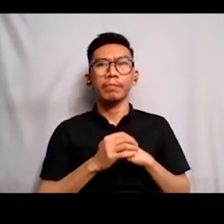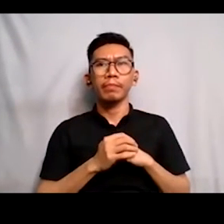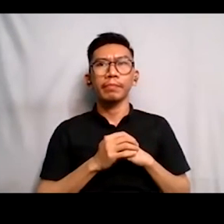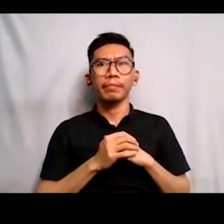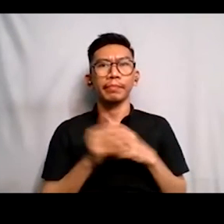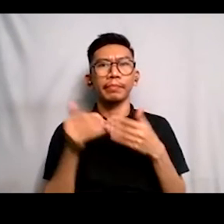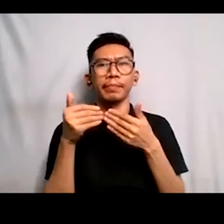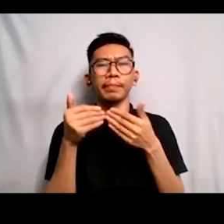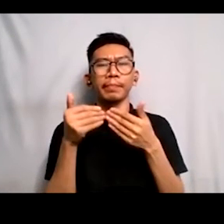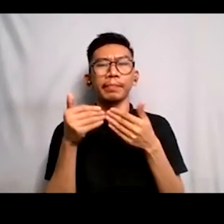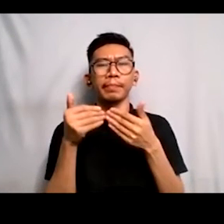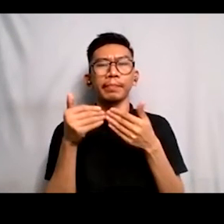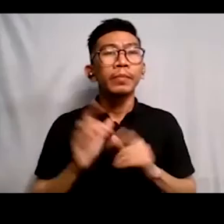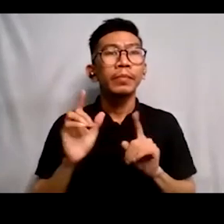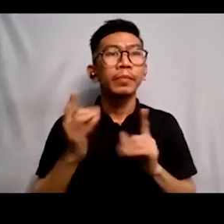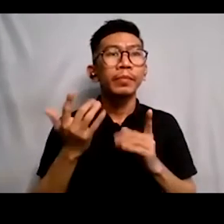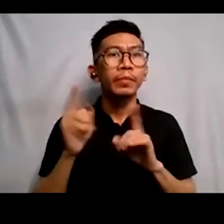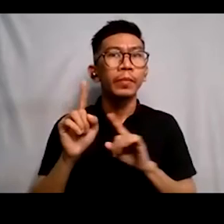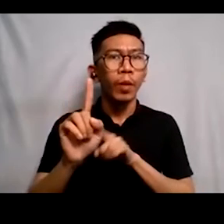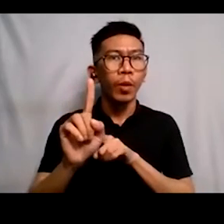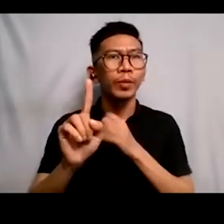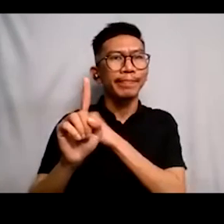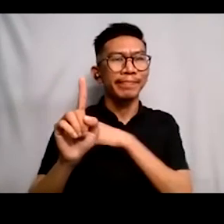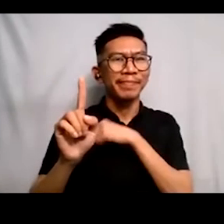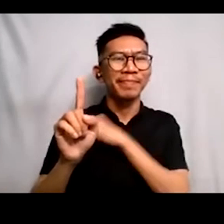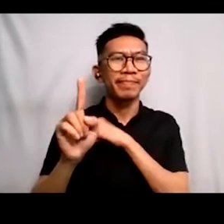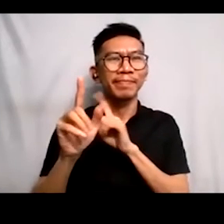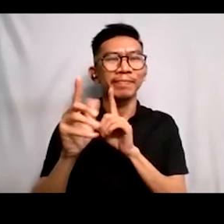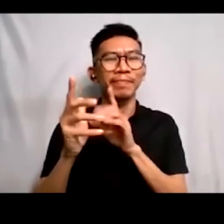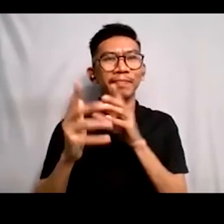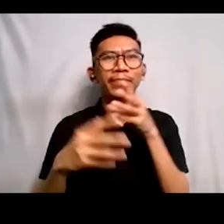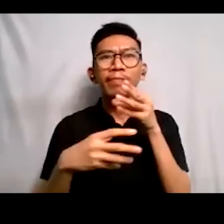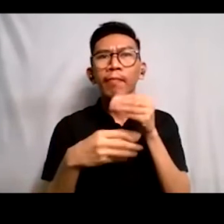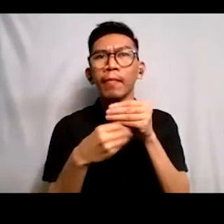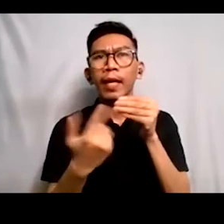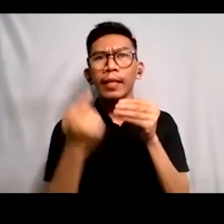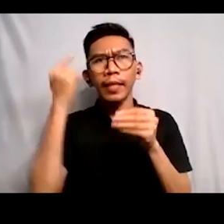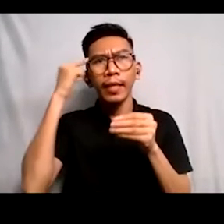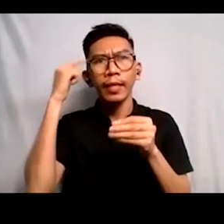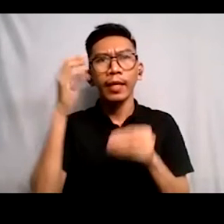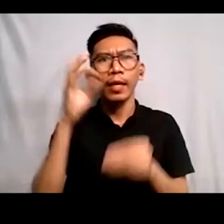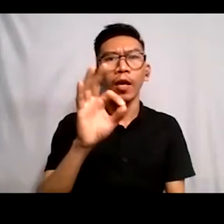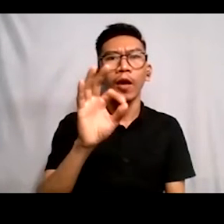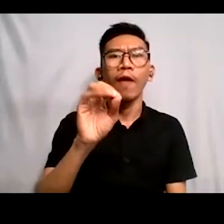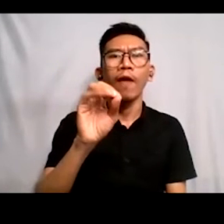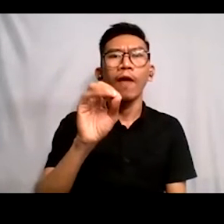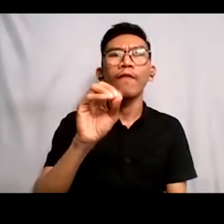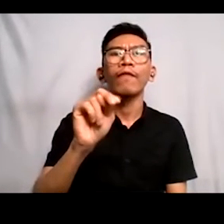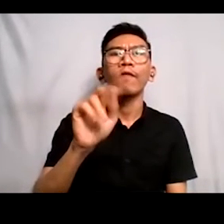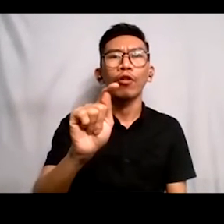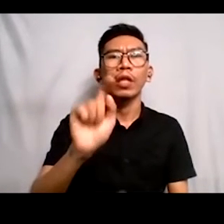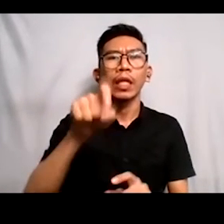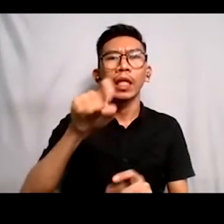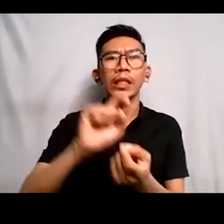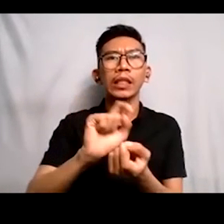sir. Okay. Sorry. I think the font needs to be changed